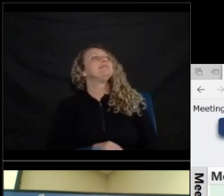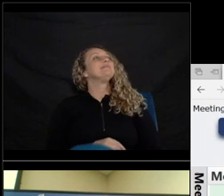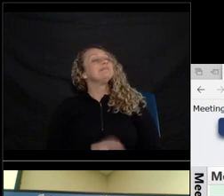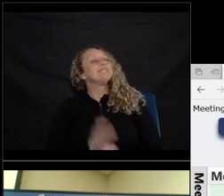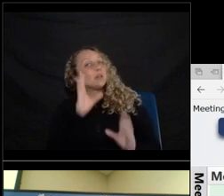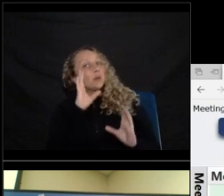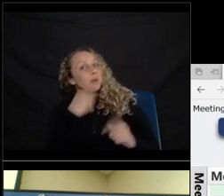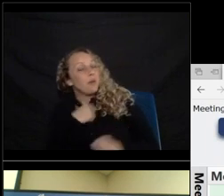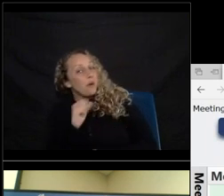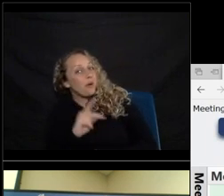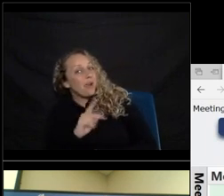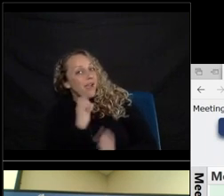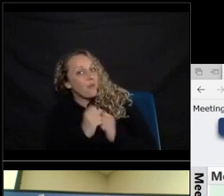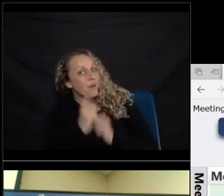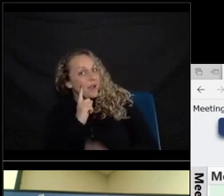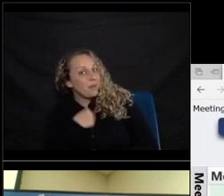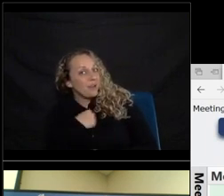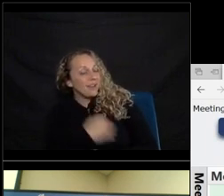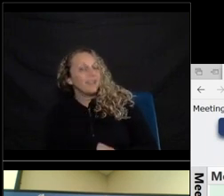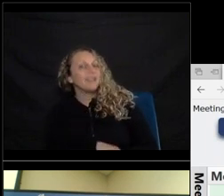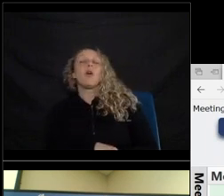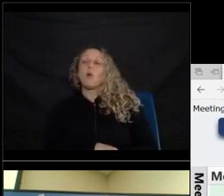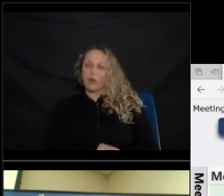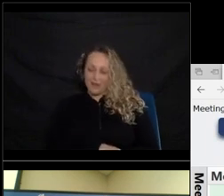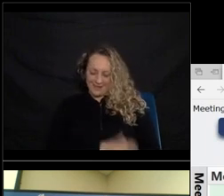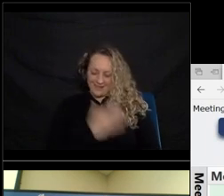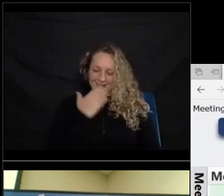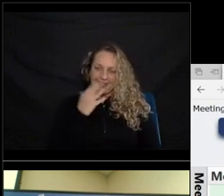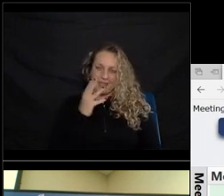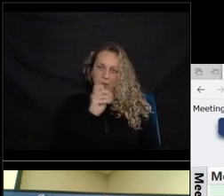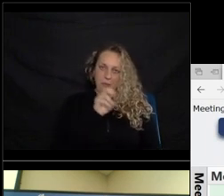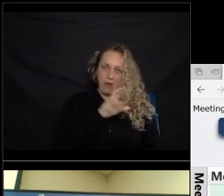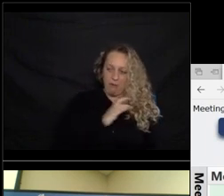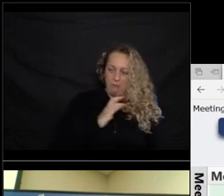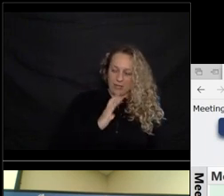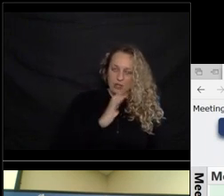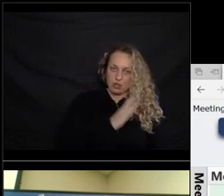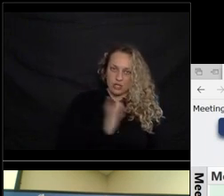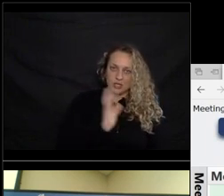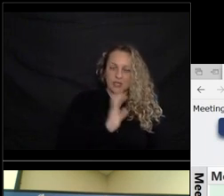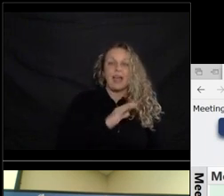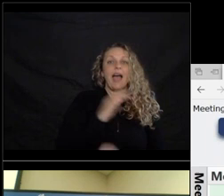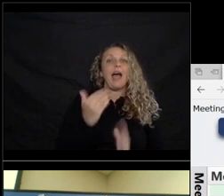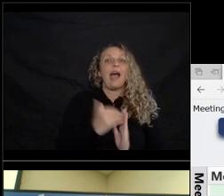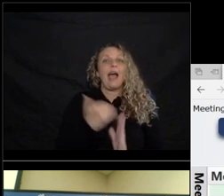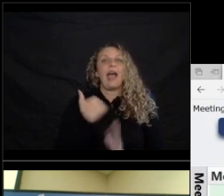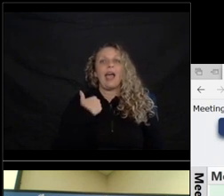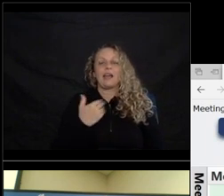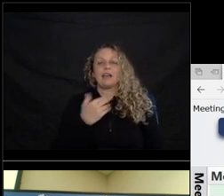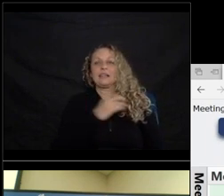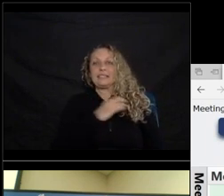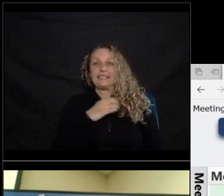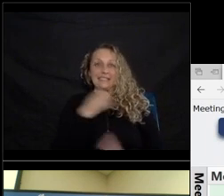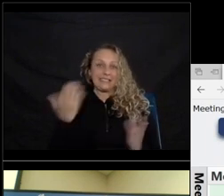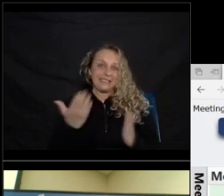me all right? Everybody yes, hear me? Okay, thank you, Mayor, Commission, again, citizens of the